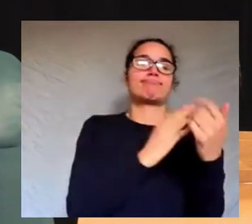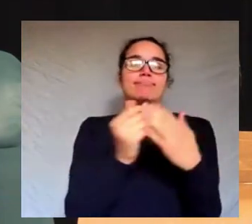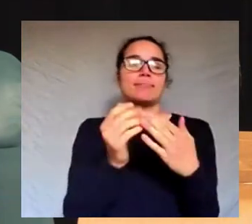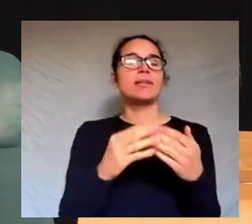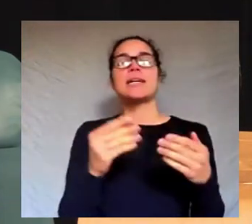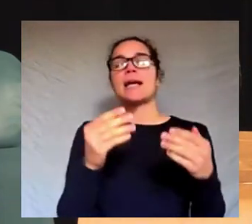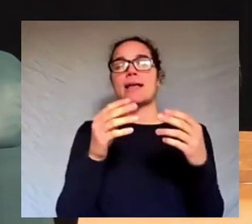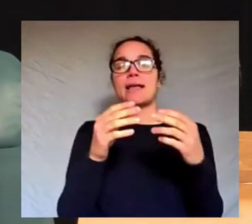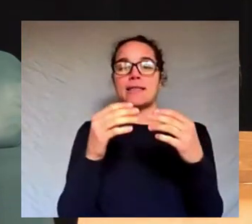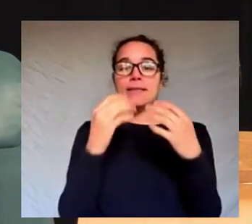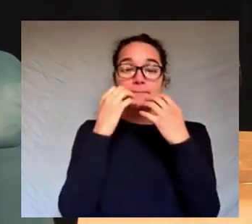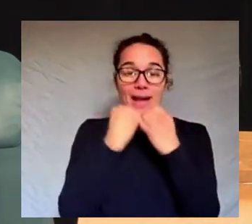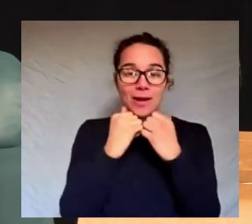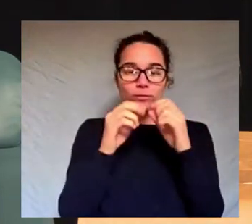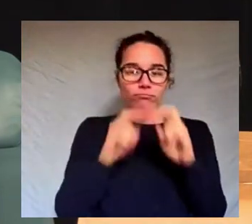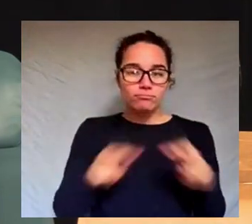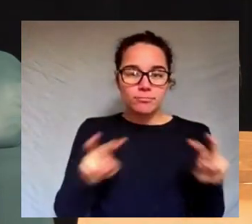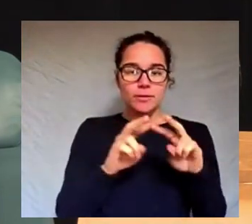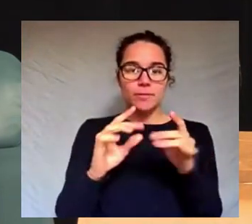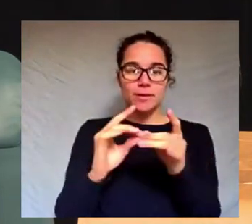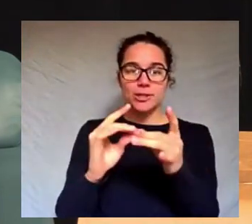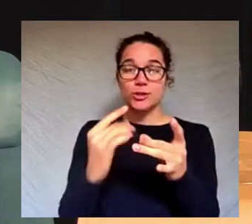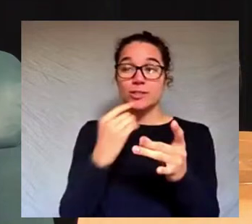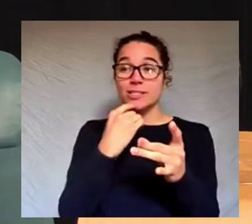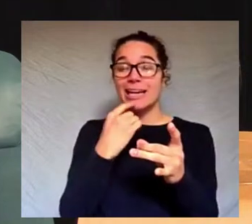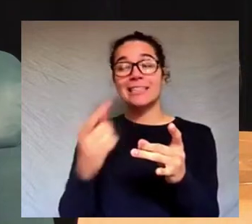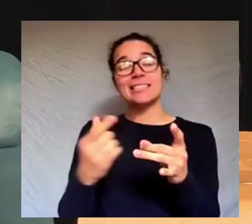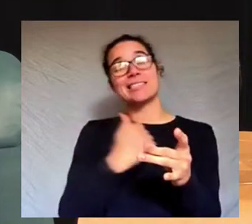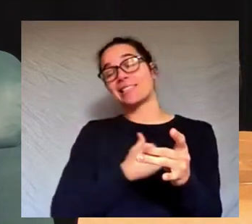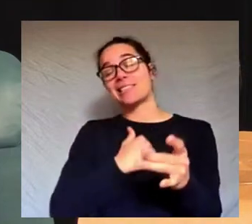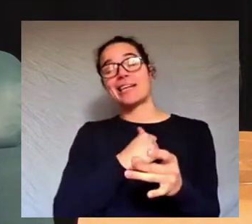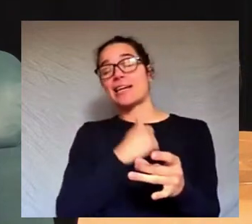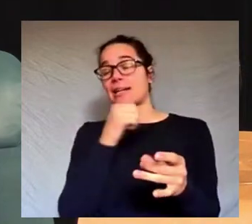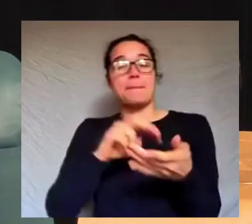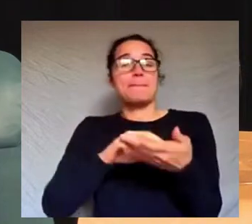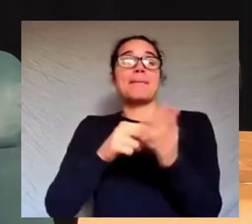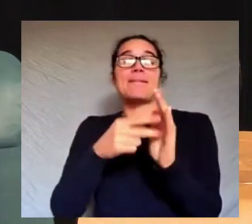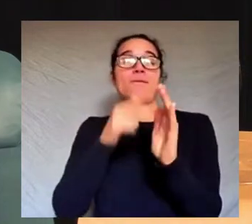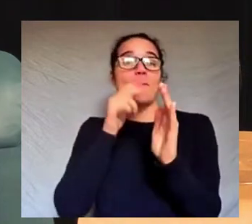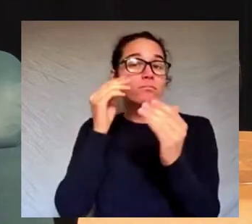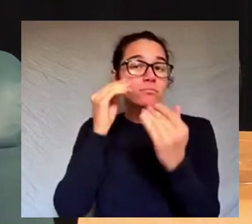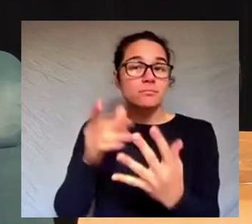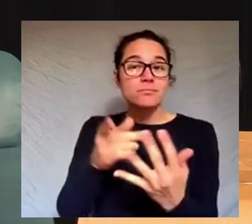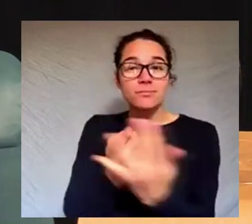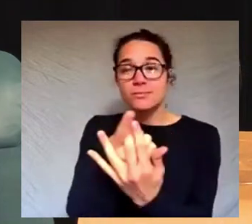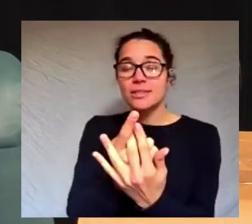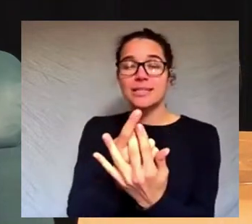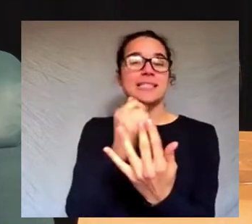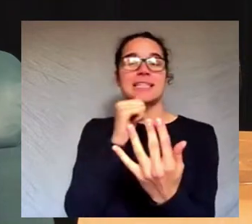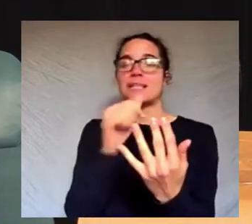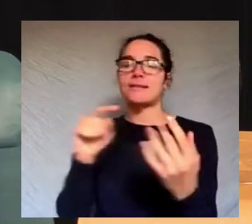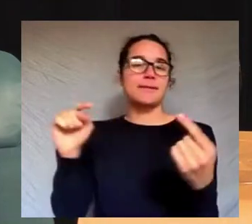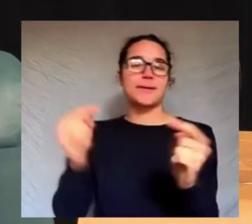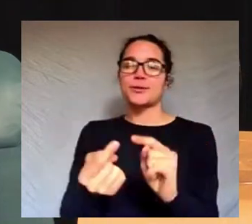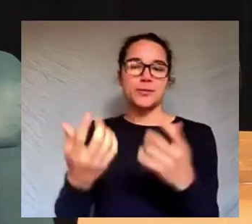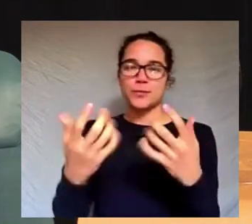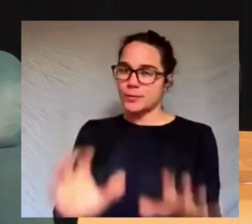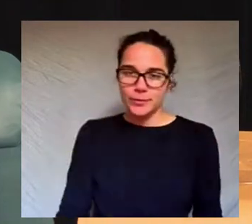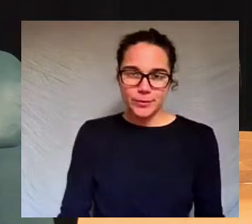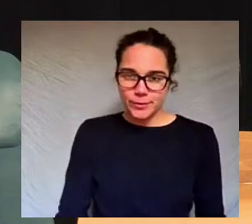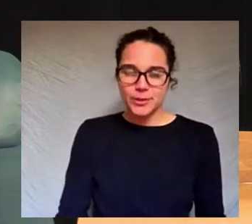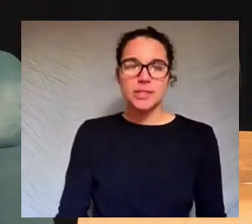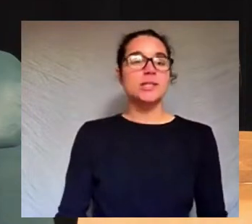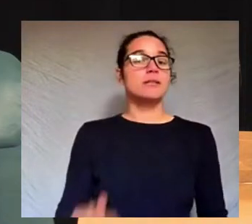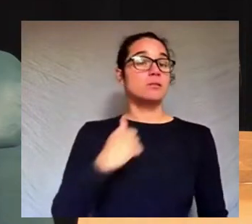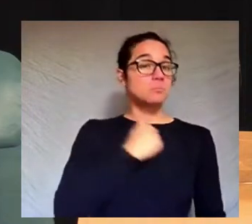can be, you know, to say, listen, I'm very sorry. I didn't mean for it to come across that way. And I did not intend to hurt you. But I think apology